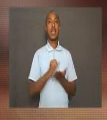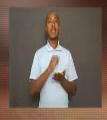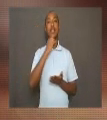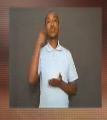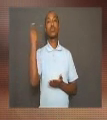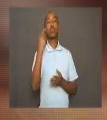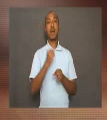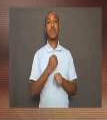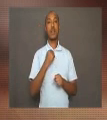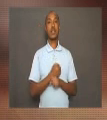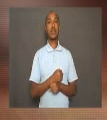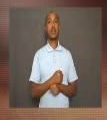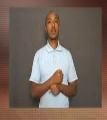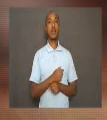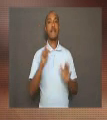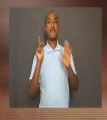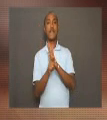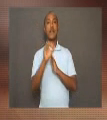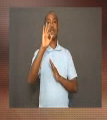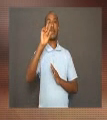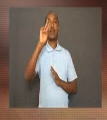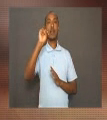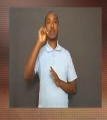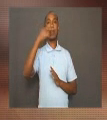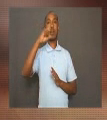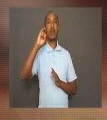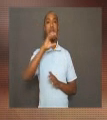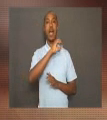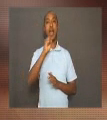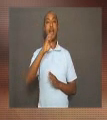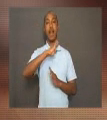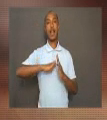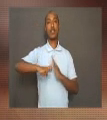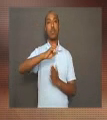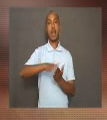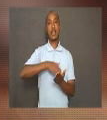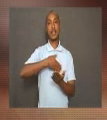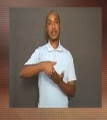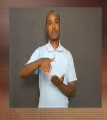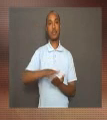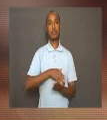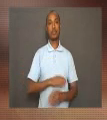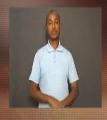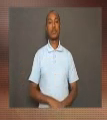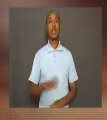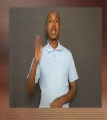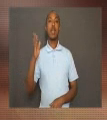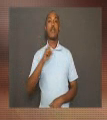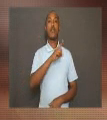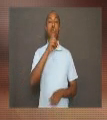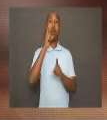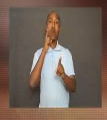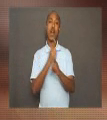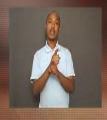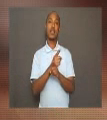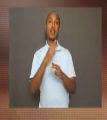to manufacture fungicides and in electroplating. If you correctly